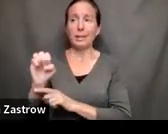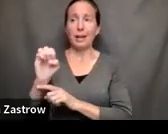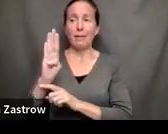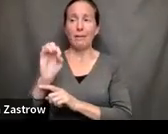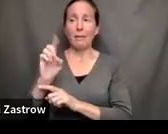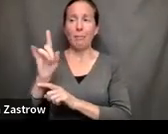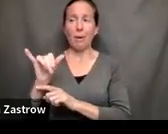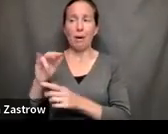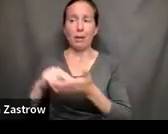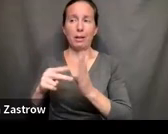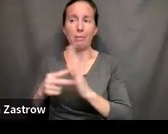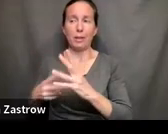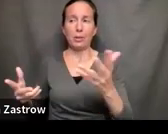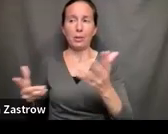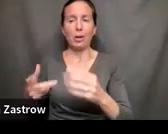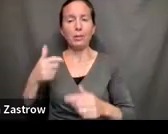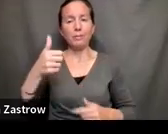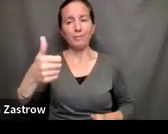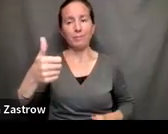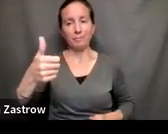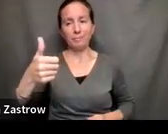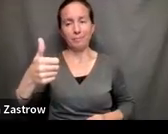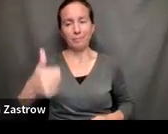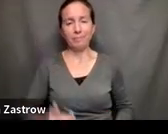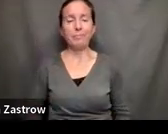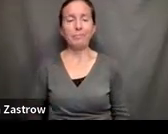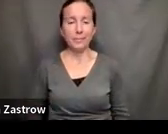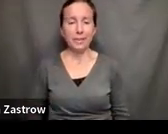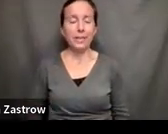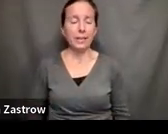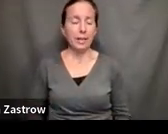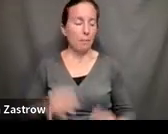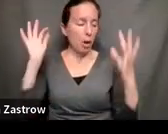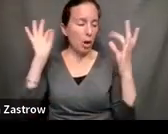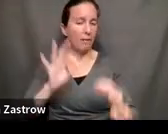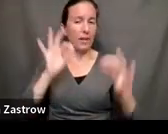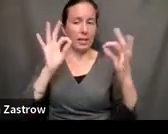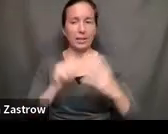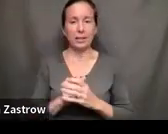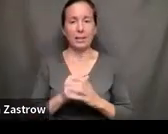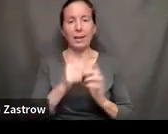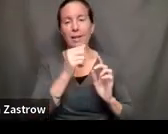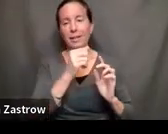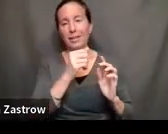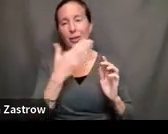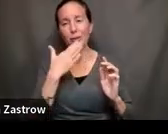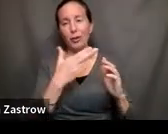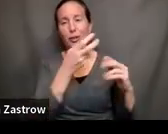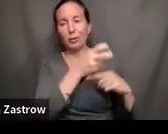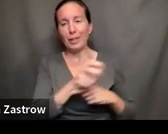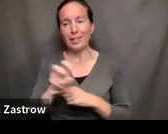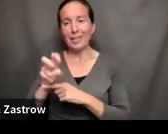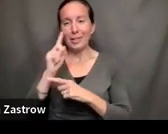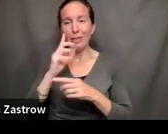that student. You just perfectly segued into my next slide. Thank you.